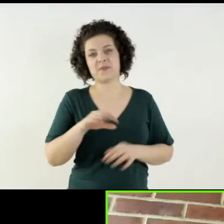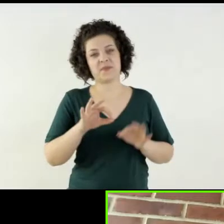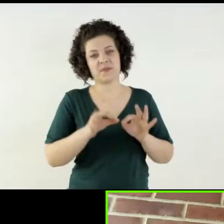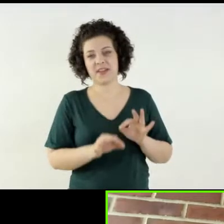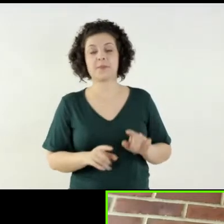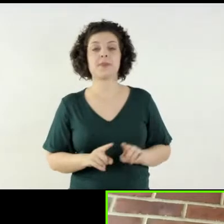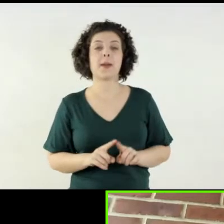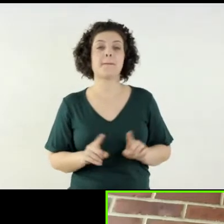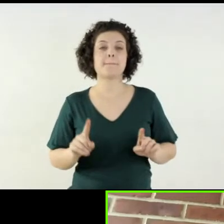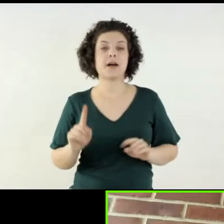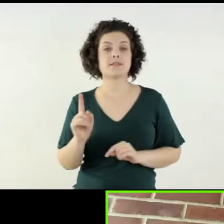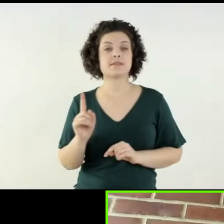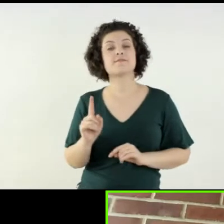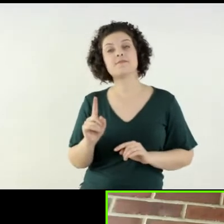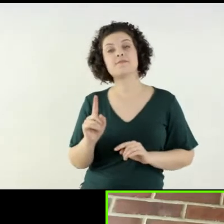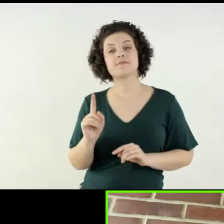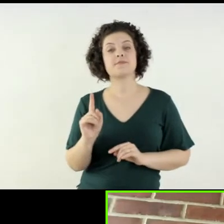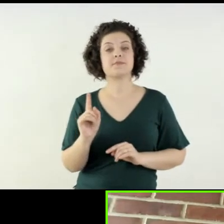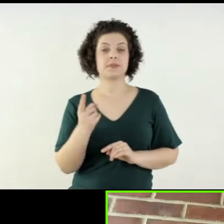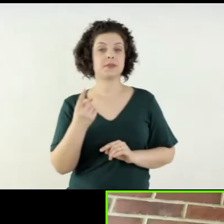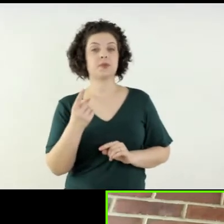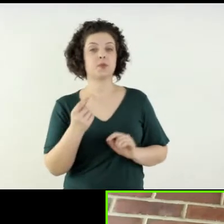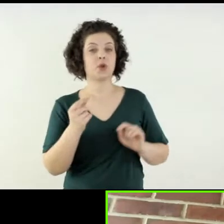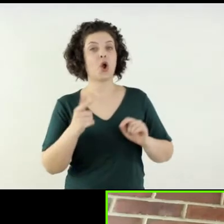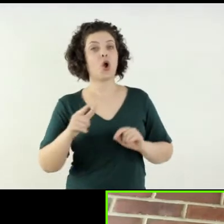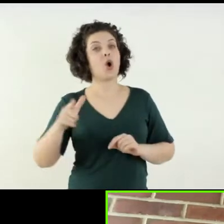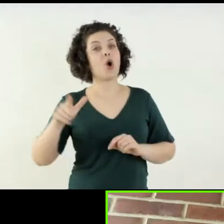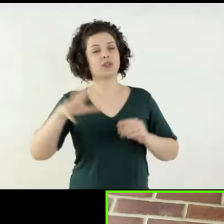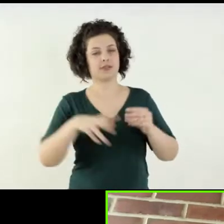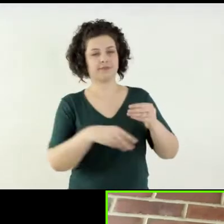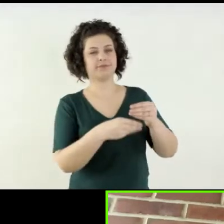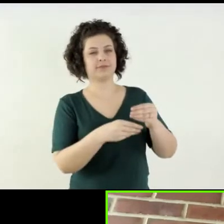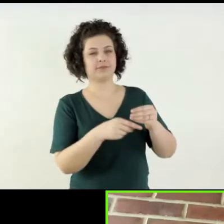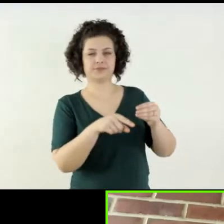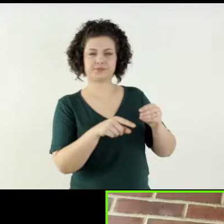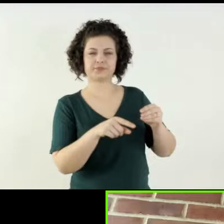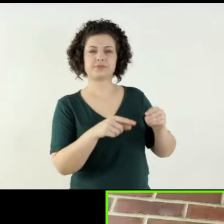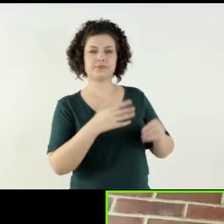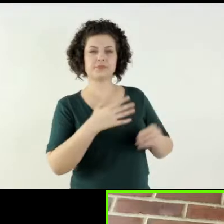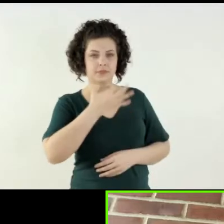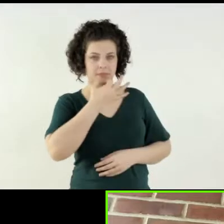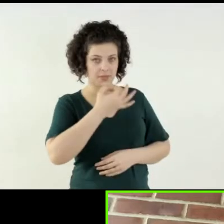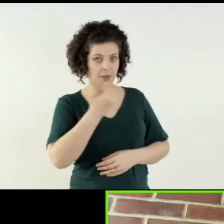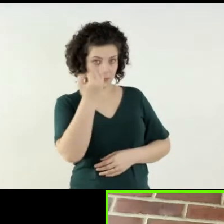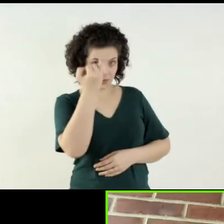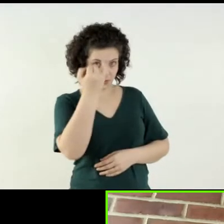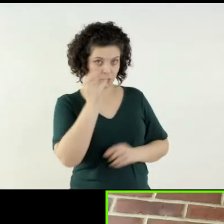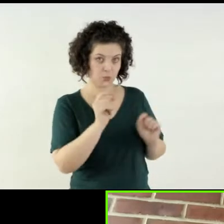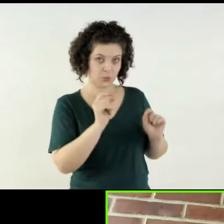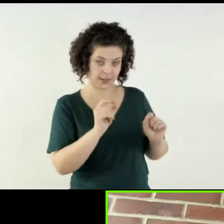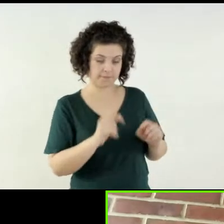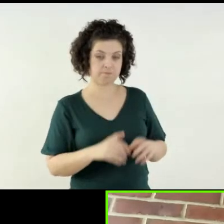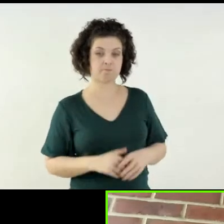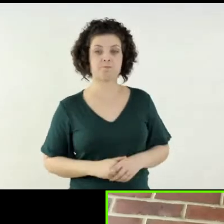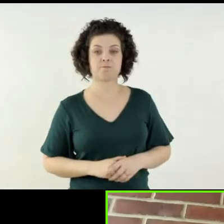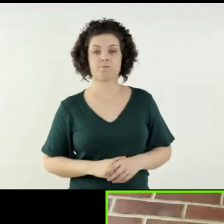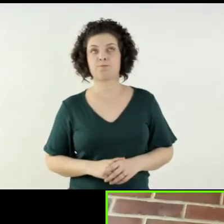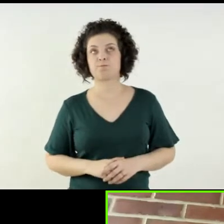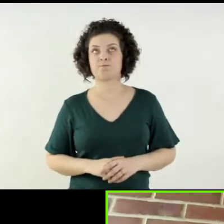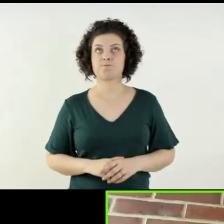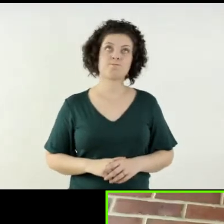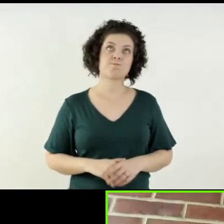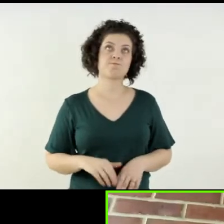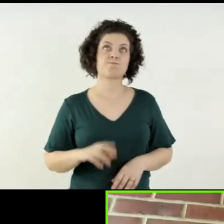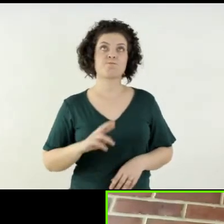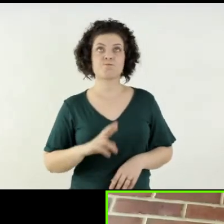that something else that you alluded to is really important for me, which is a sort of, not necessarily reclamation, but revisitation